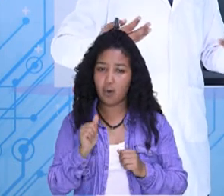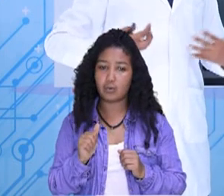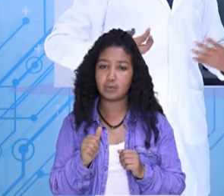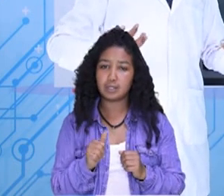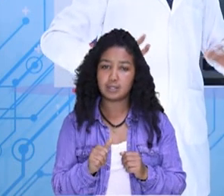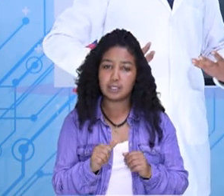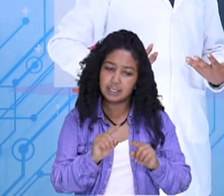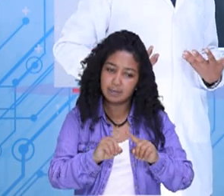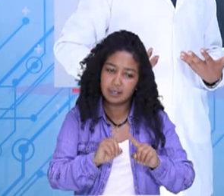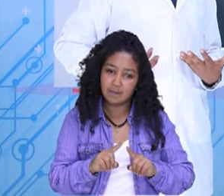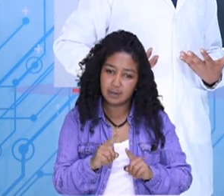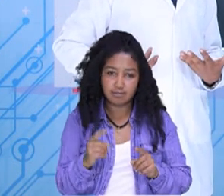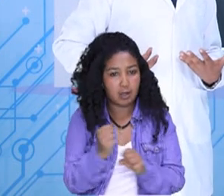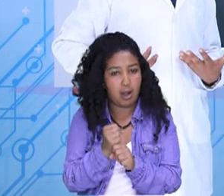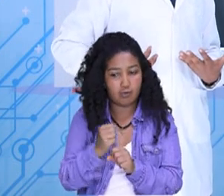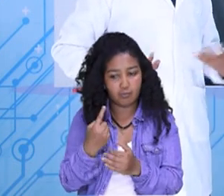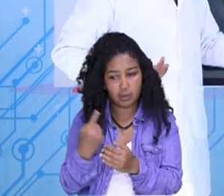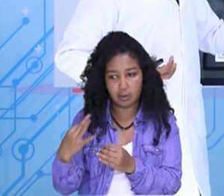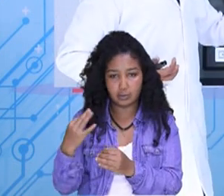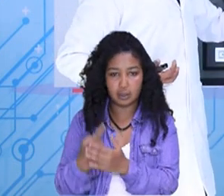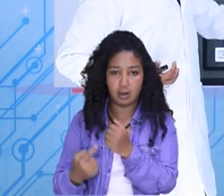own specific function.